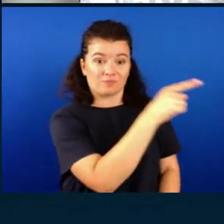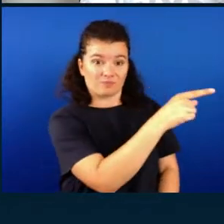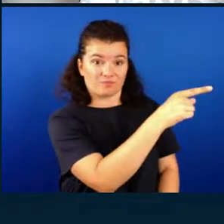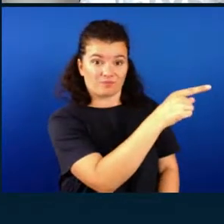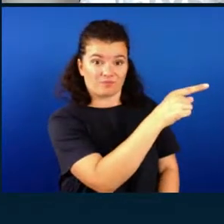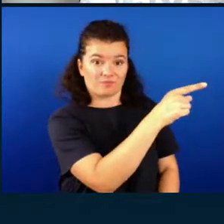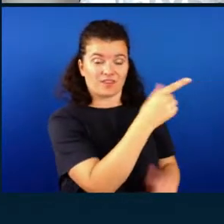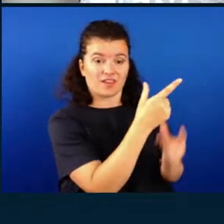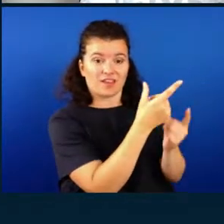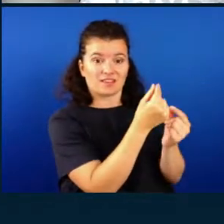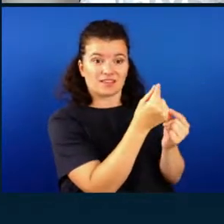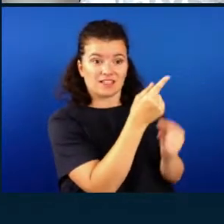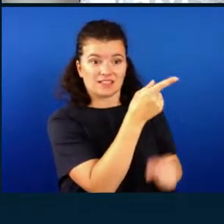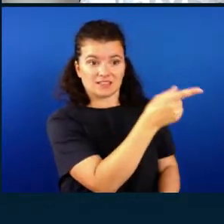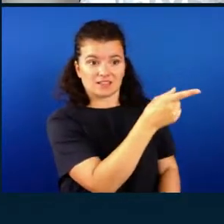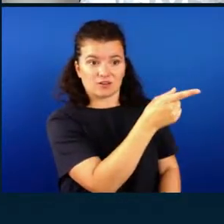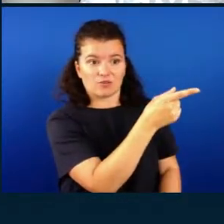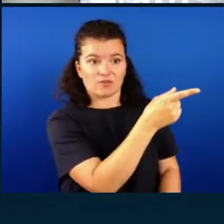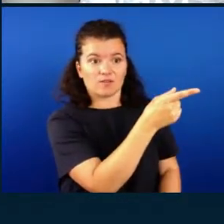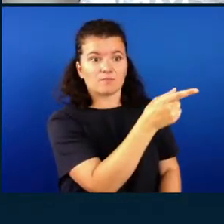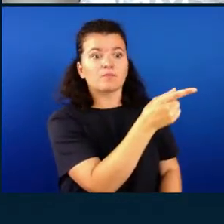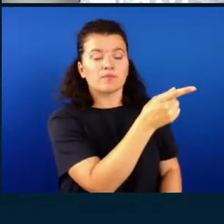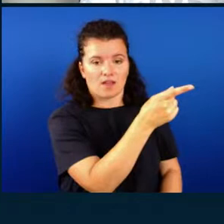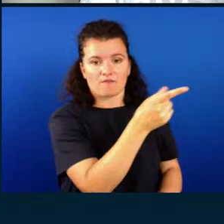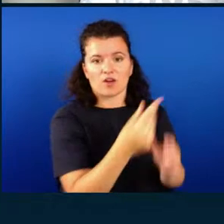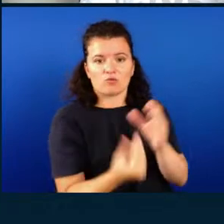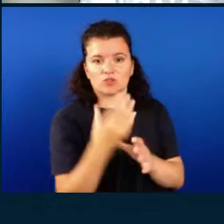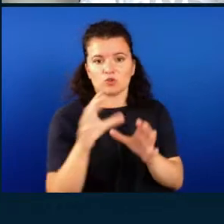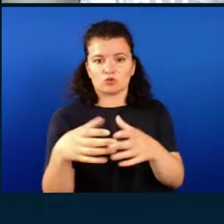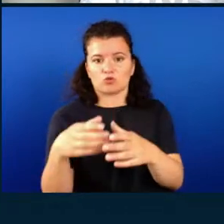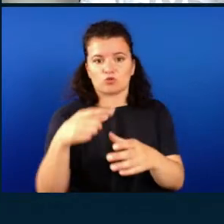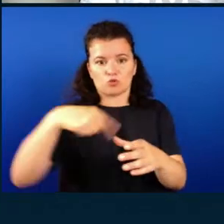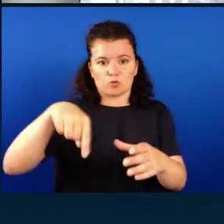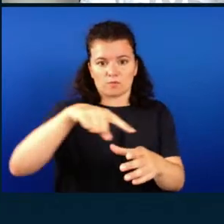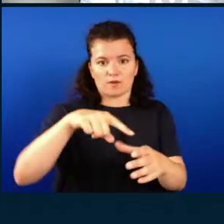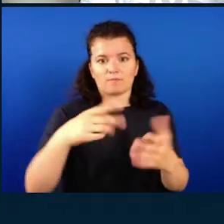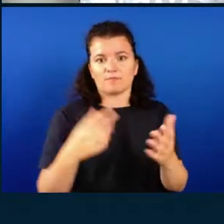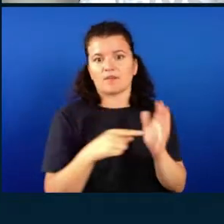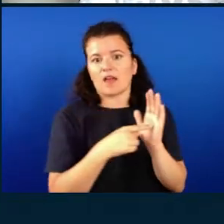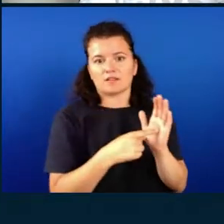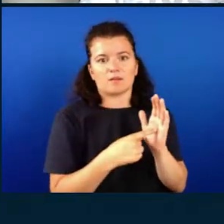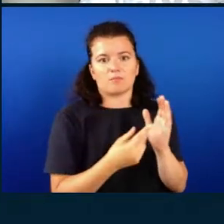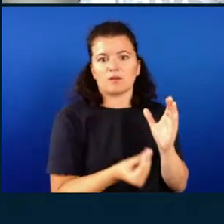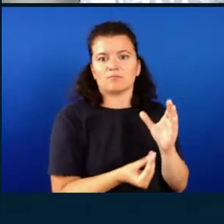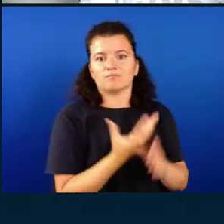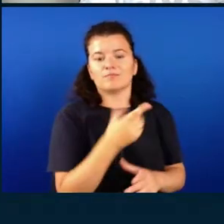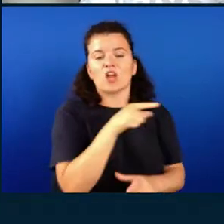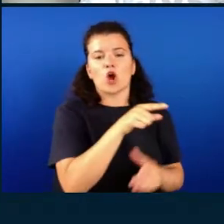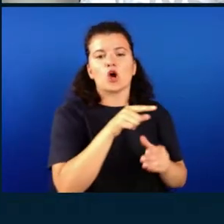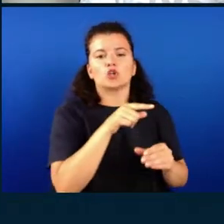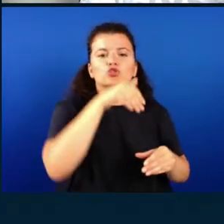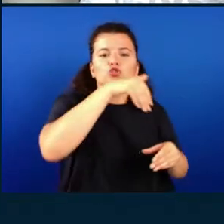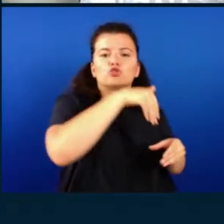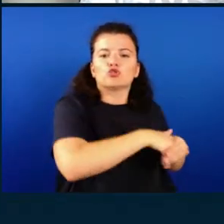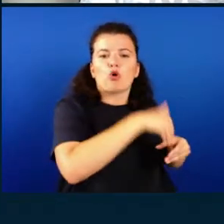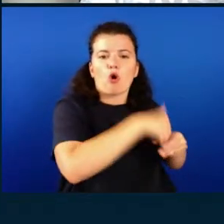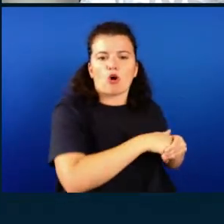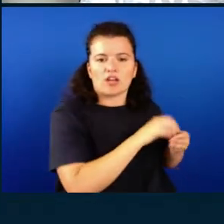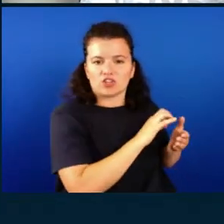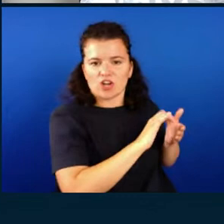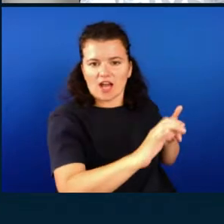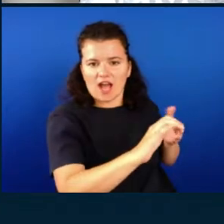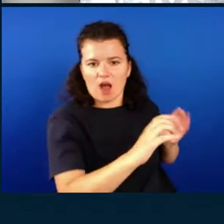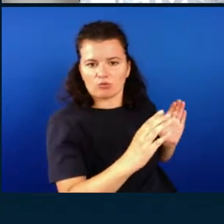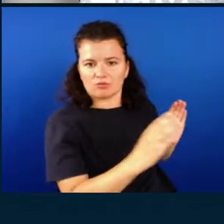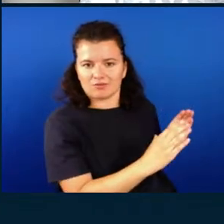account within a specific resource group. So the input would be a storage account. It's a type pick list. I'll come back to that